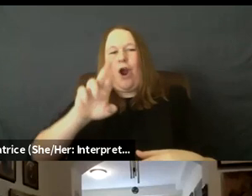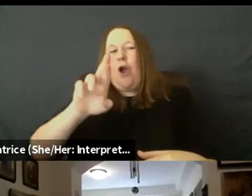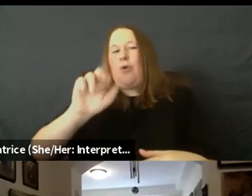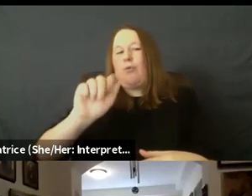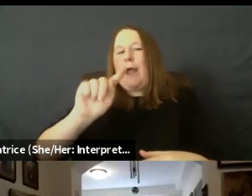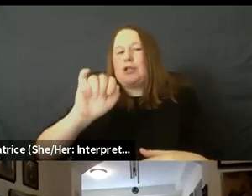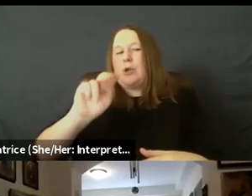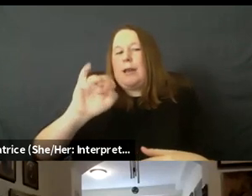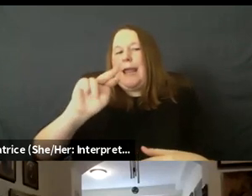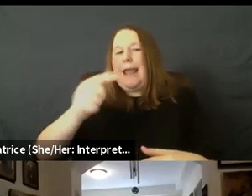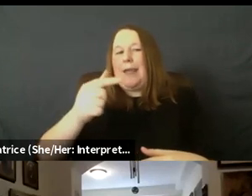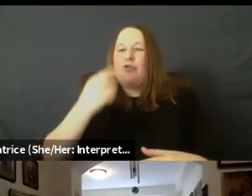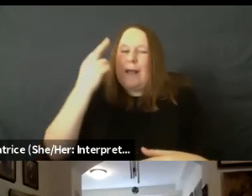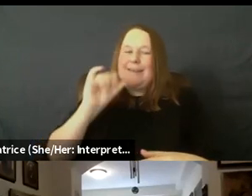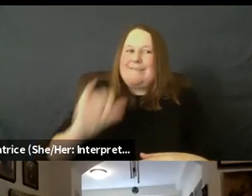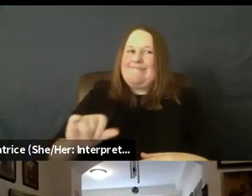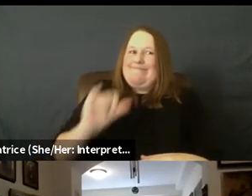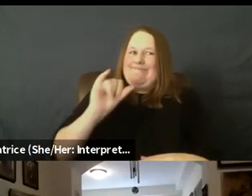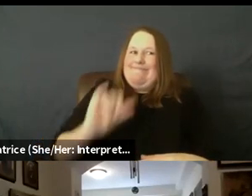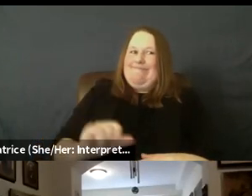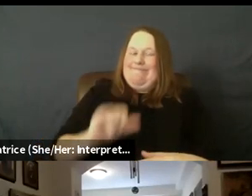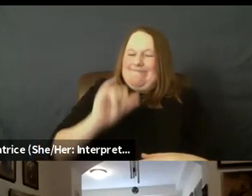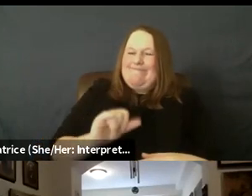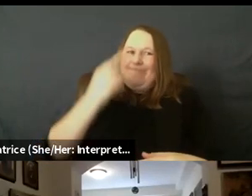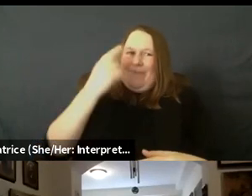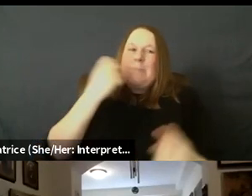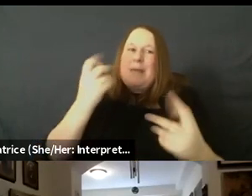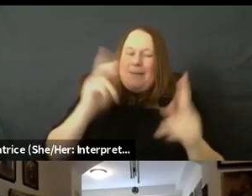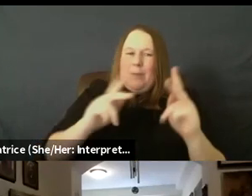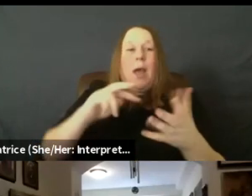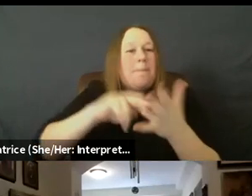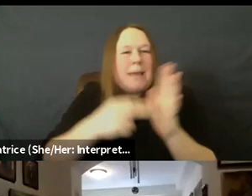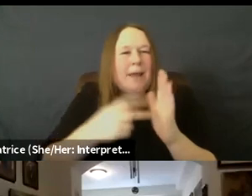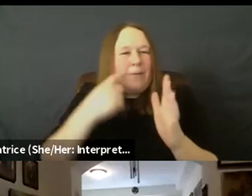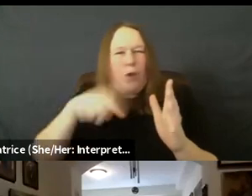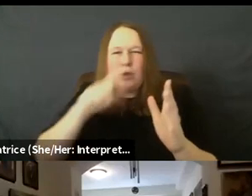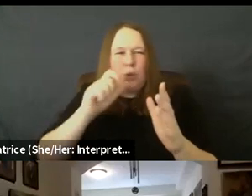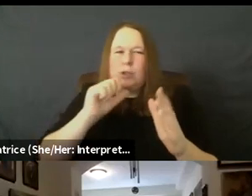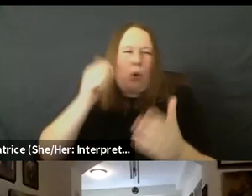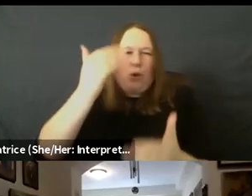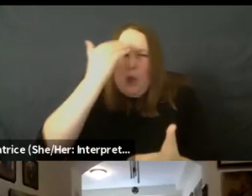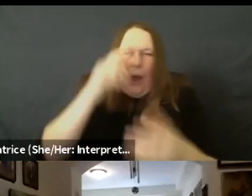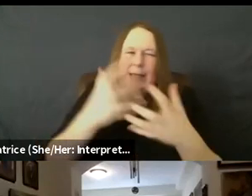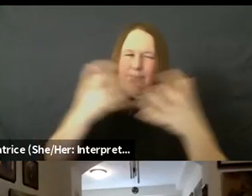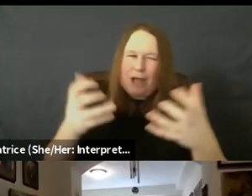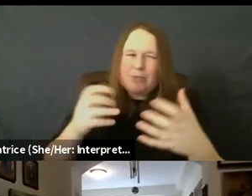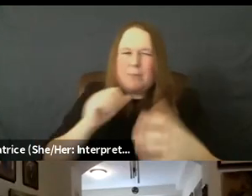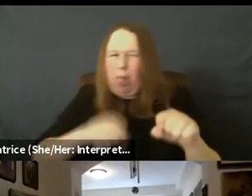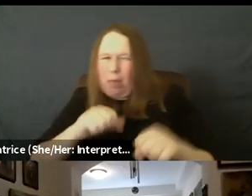have been realized for many people. And what I mean by that, for those who are less familiar and are not sure